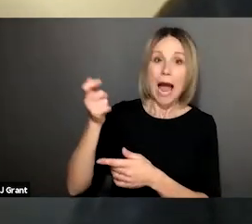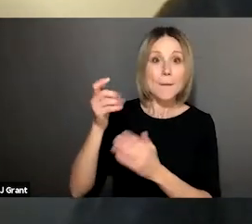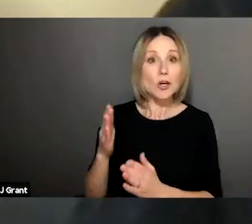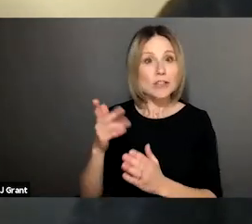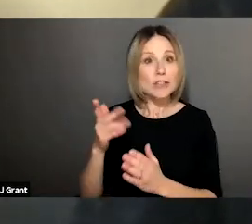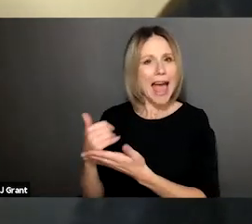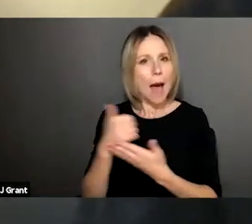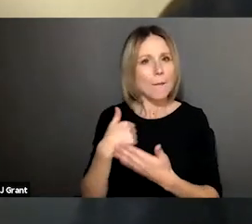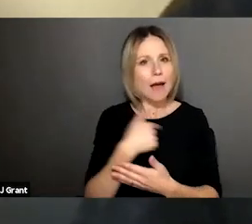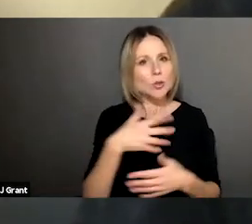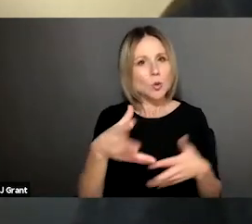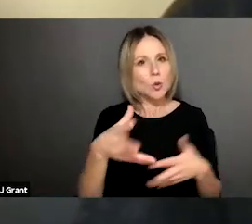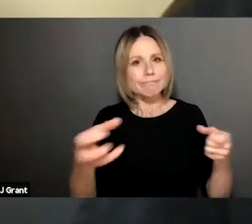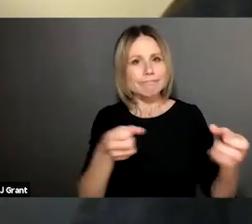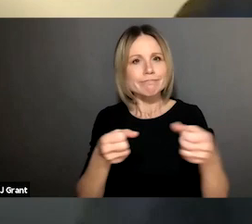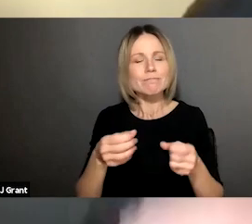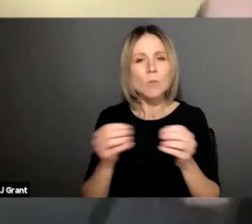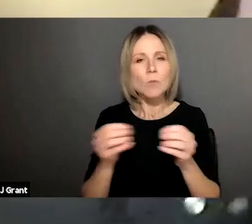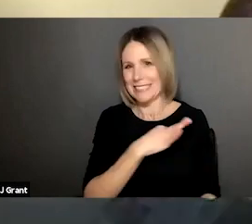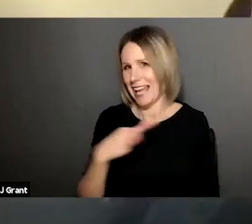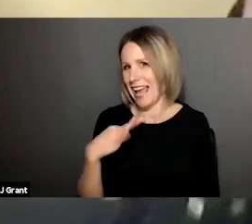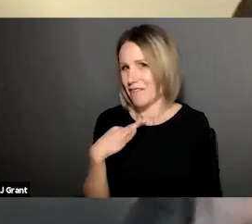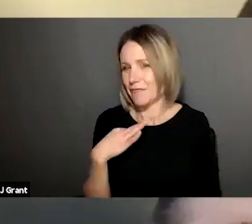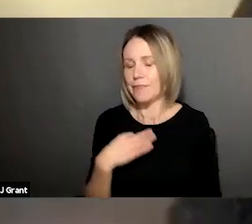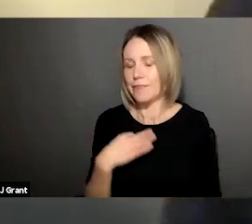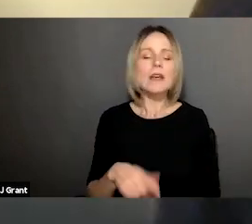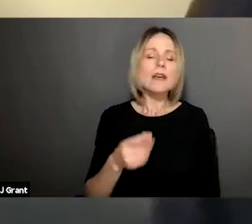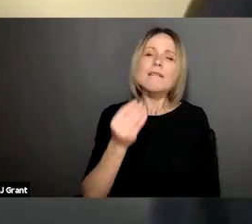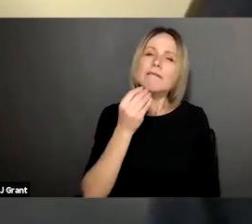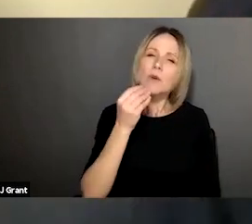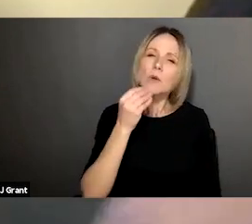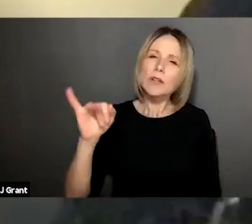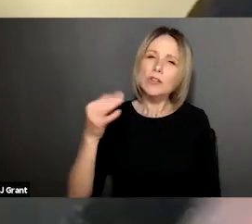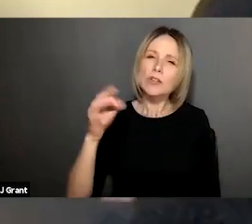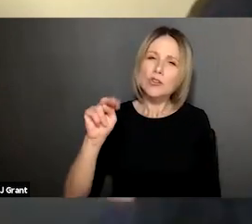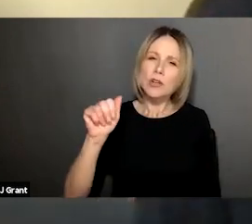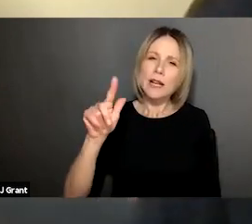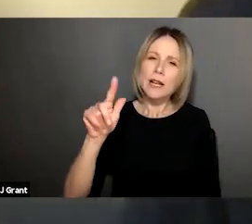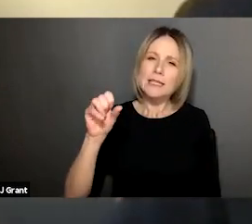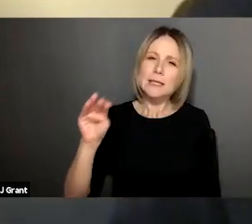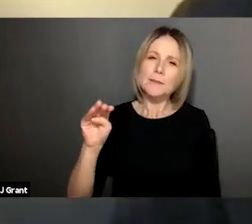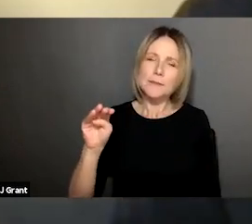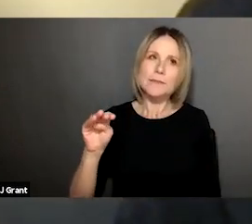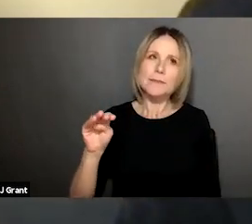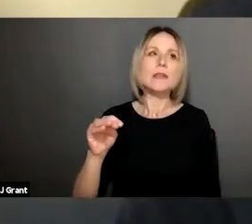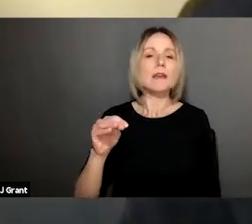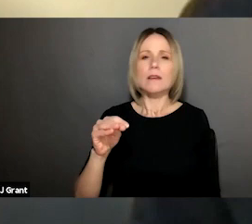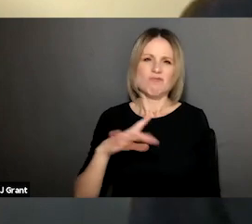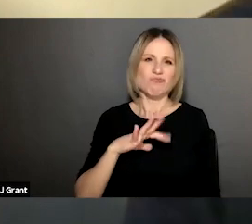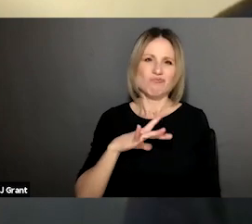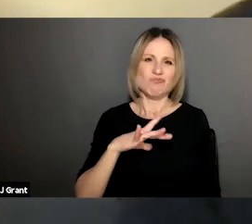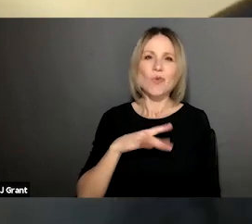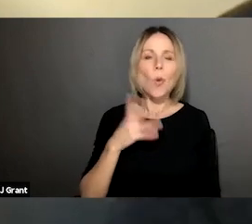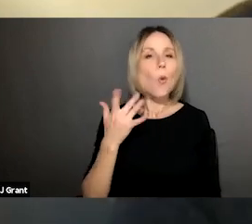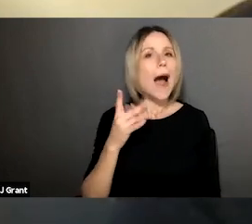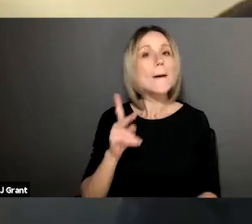difficulties that food journalism in general has is it's a great gig. There's not a lot of turnover. People come in, they stay for a